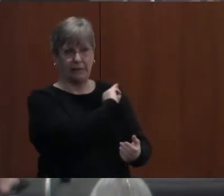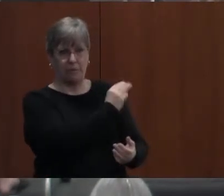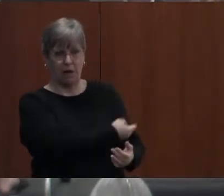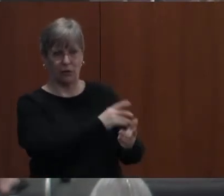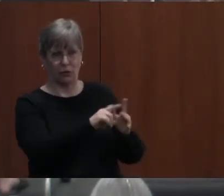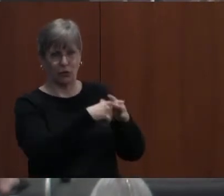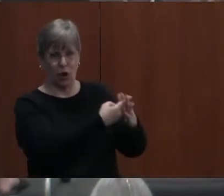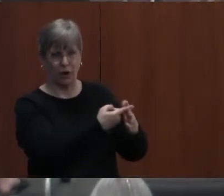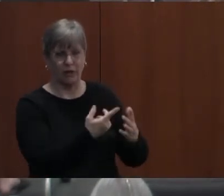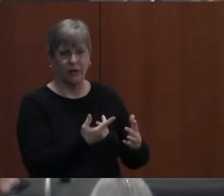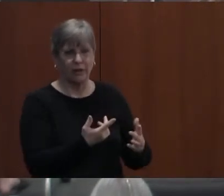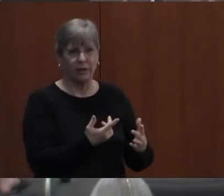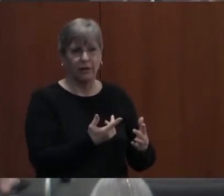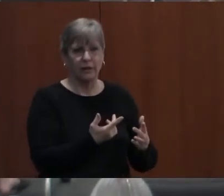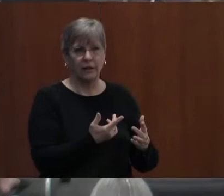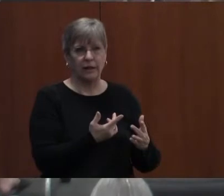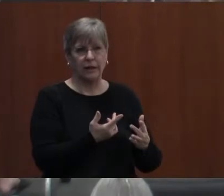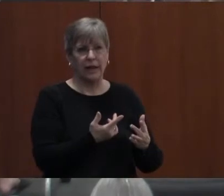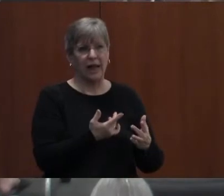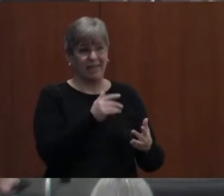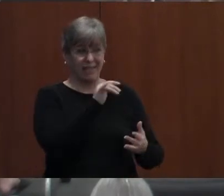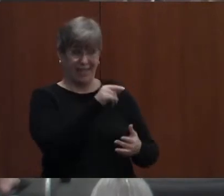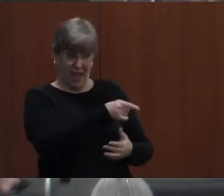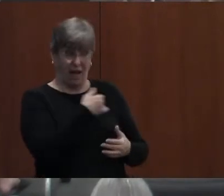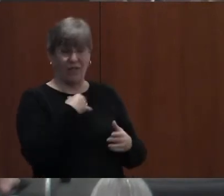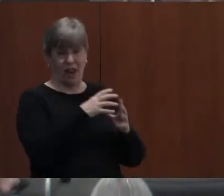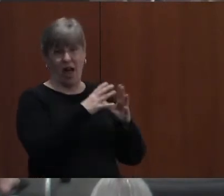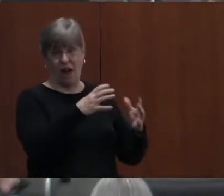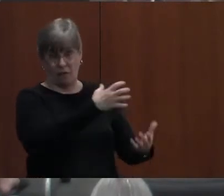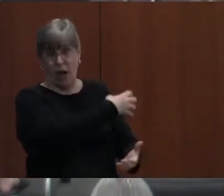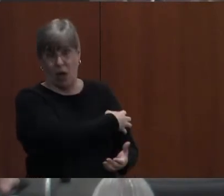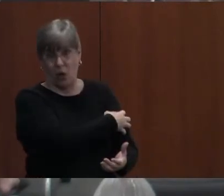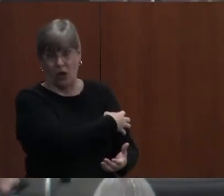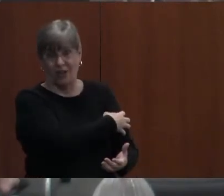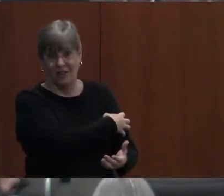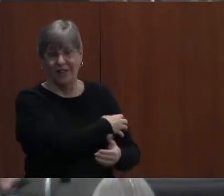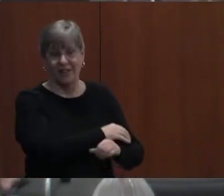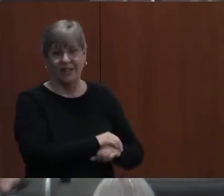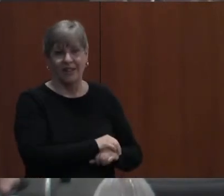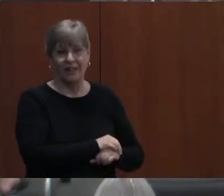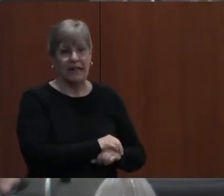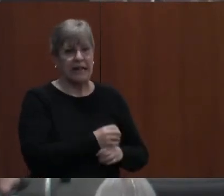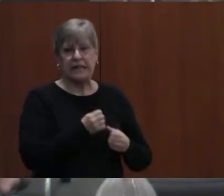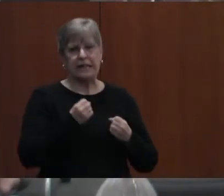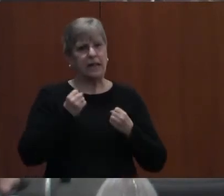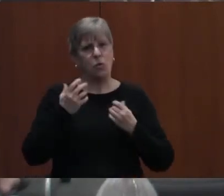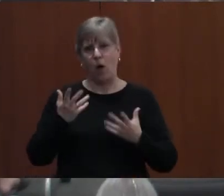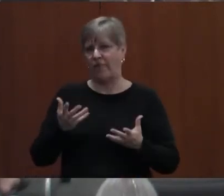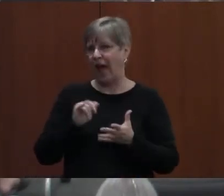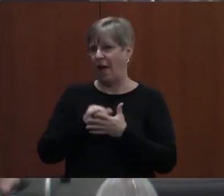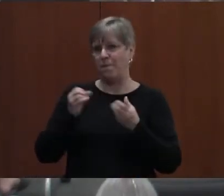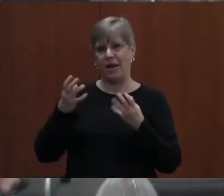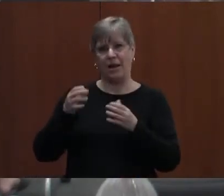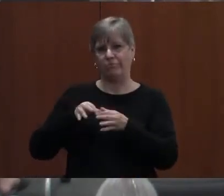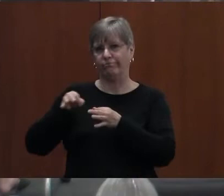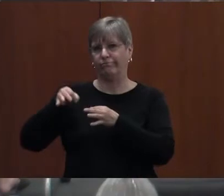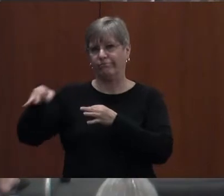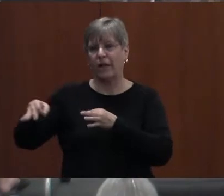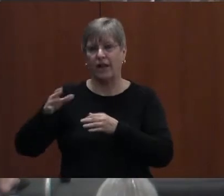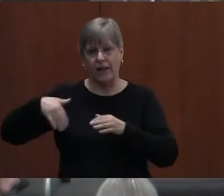up, and which has a lot of power, it didn't want to go that way